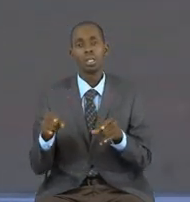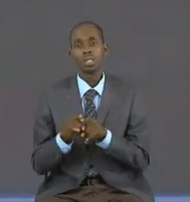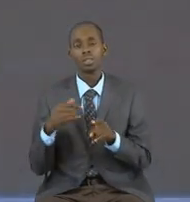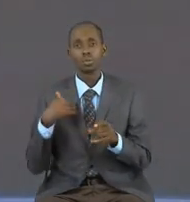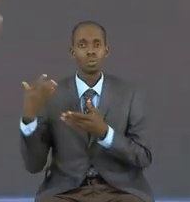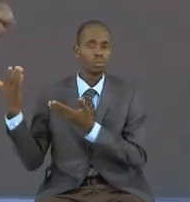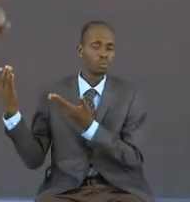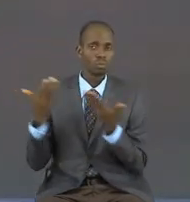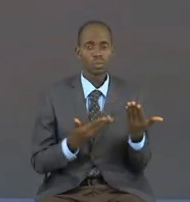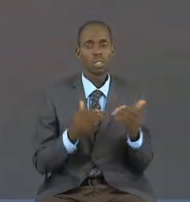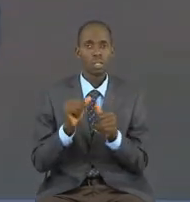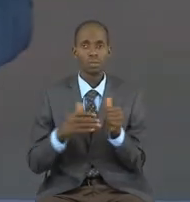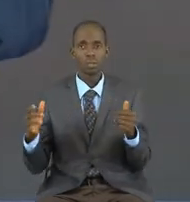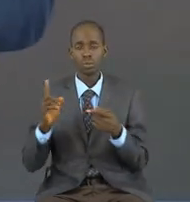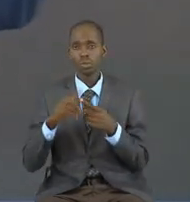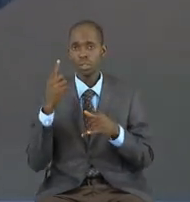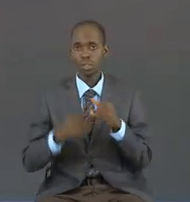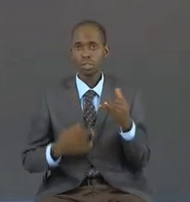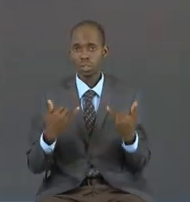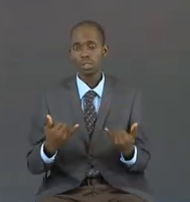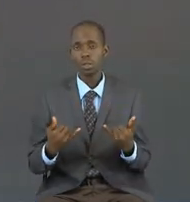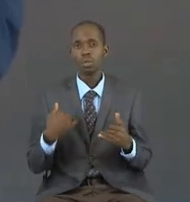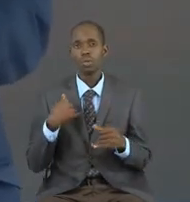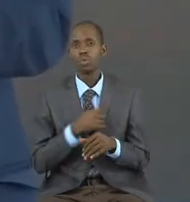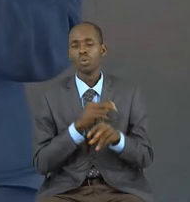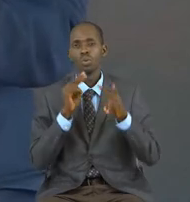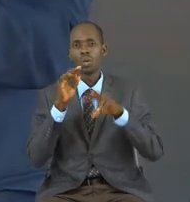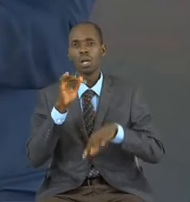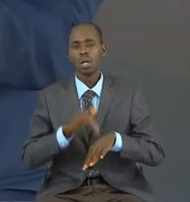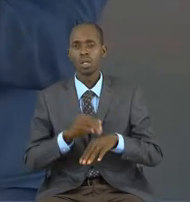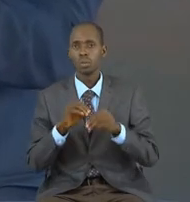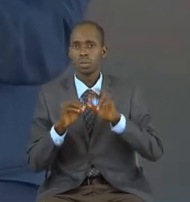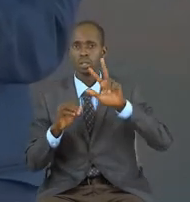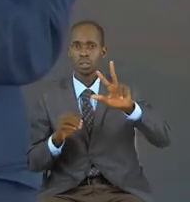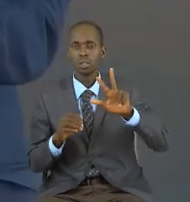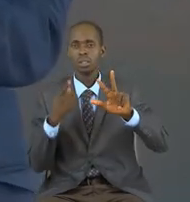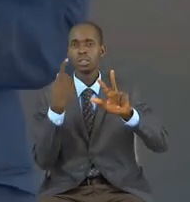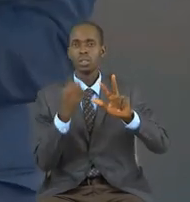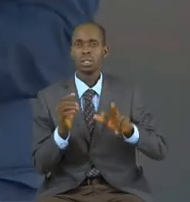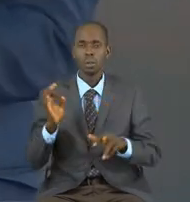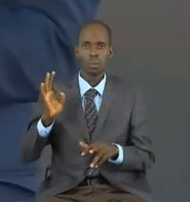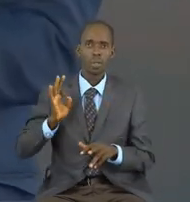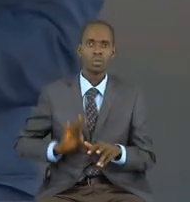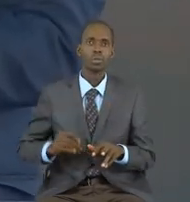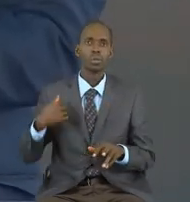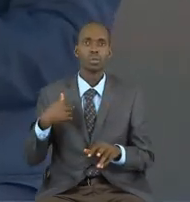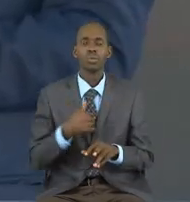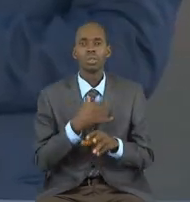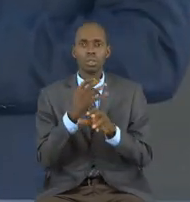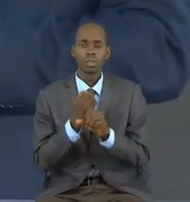today, we're looking at the benefits we derive from the Holy